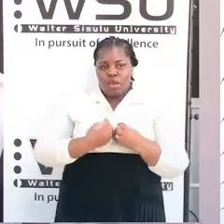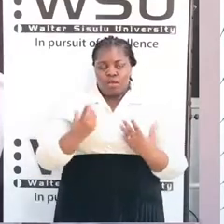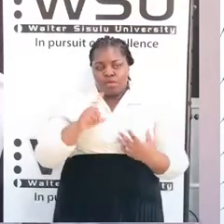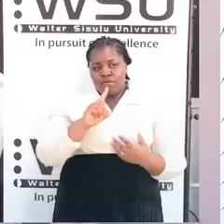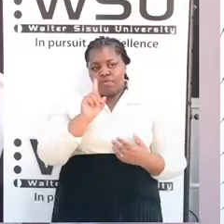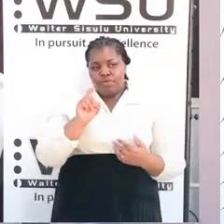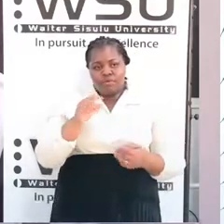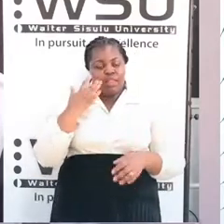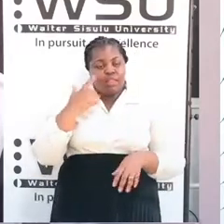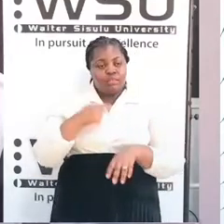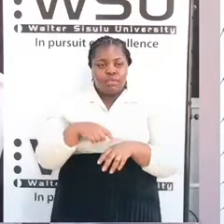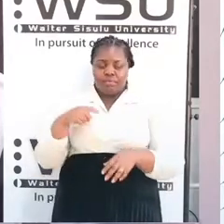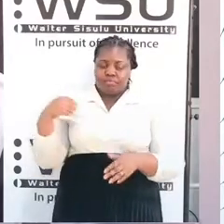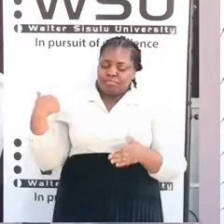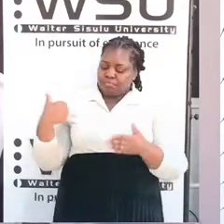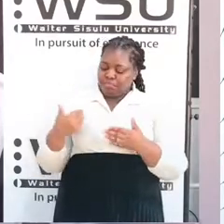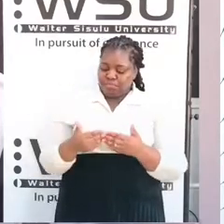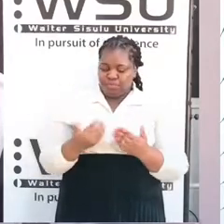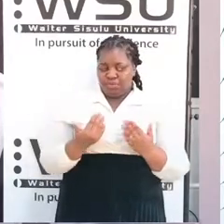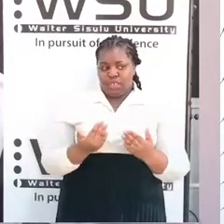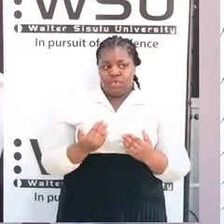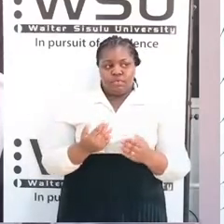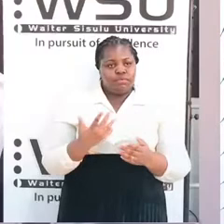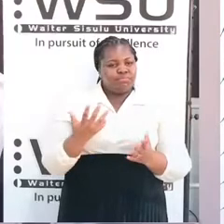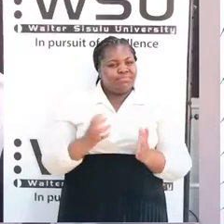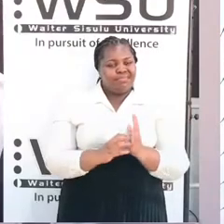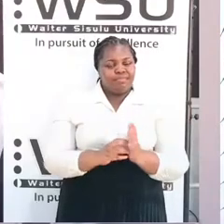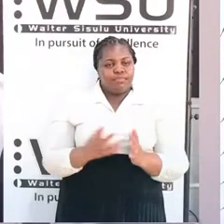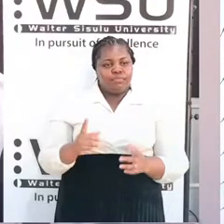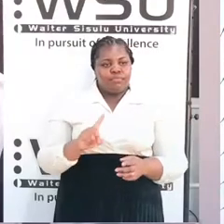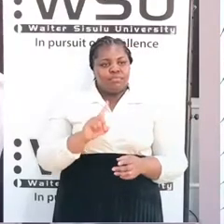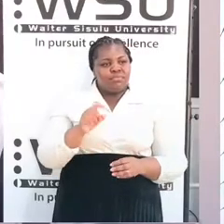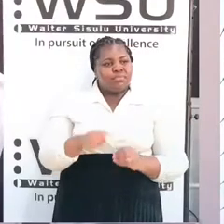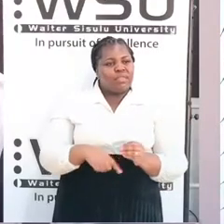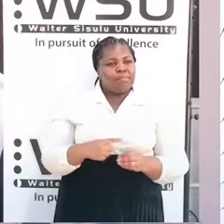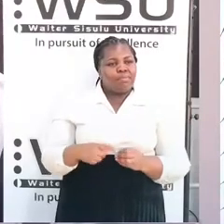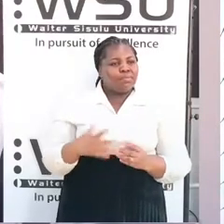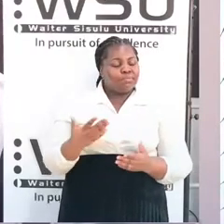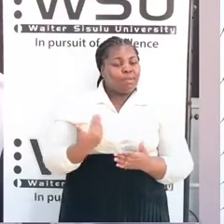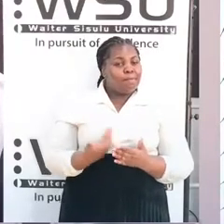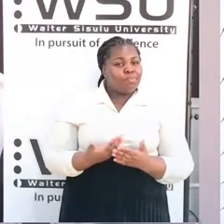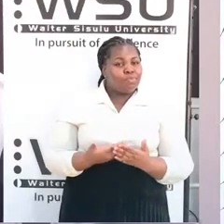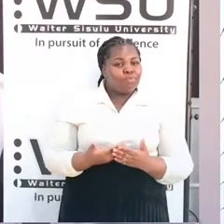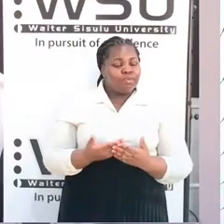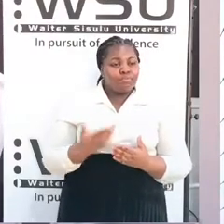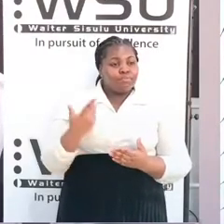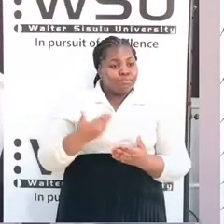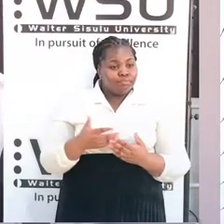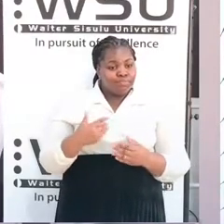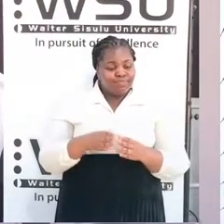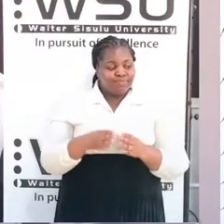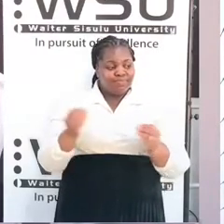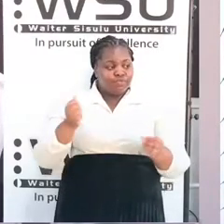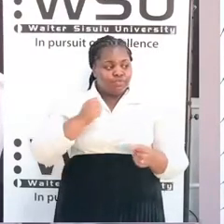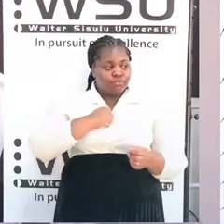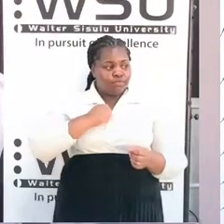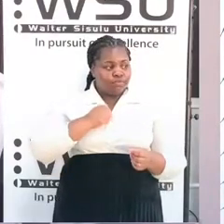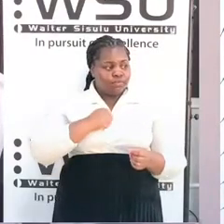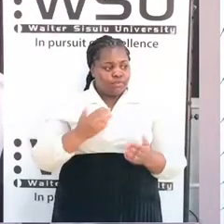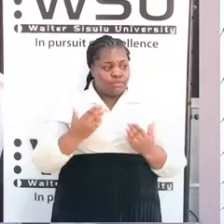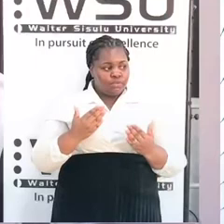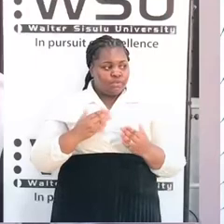throughout your academic journeys. For instance, questions about the possibility of completing your studies or